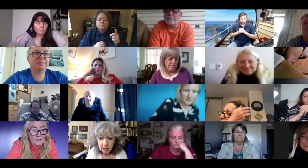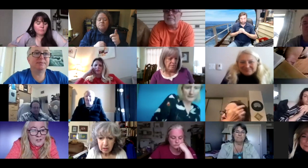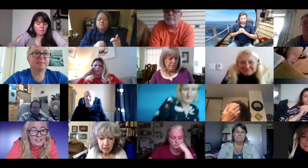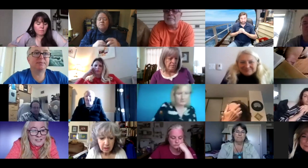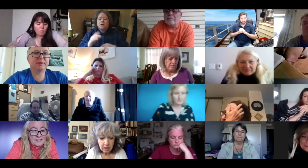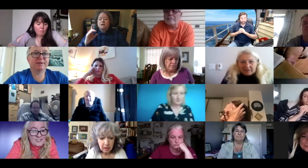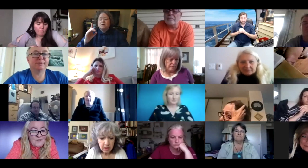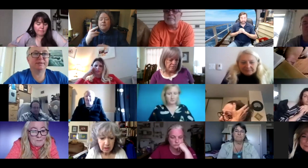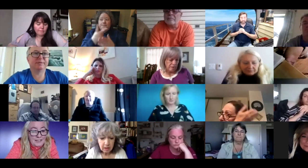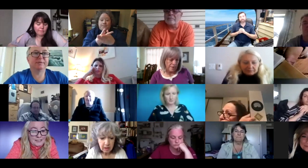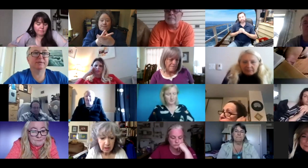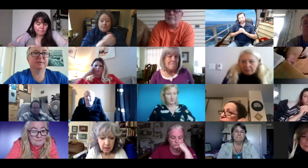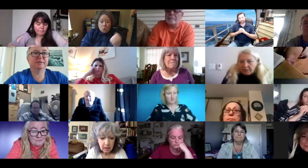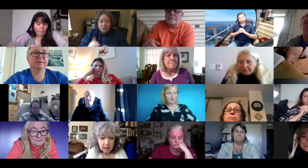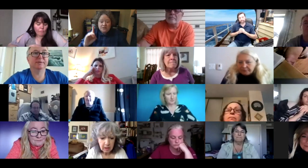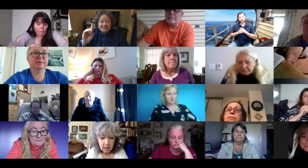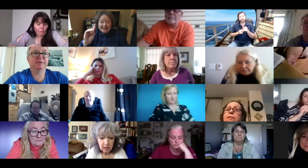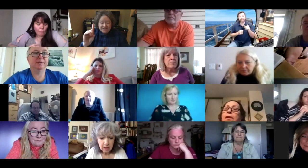now looking at this family,